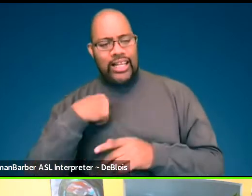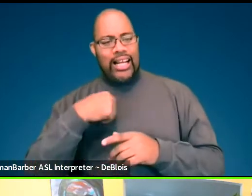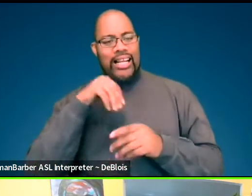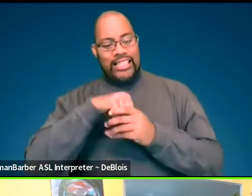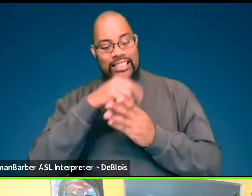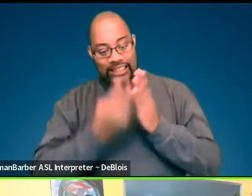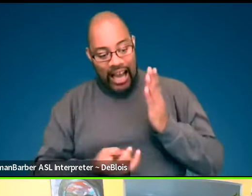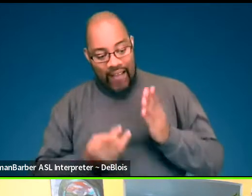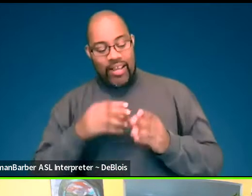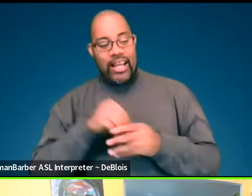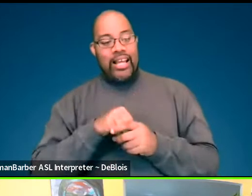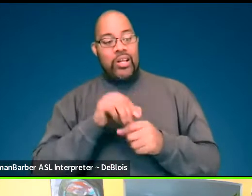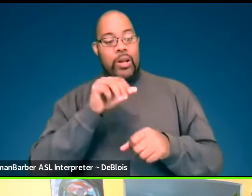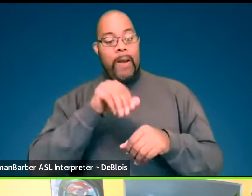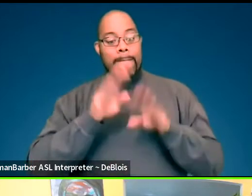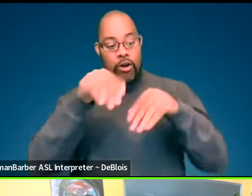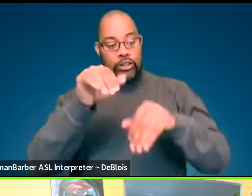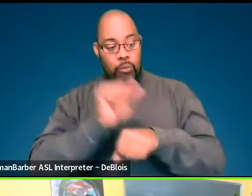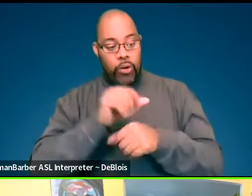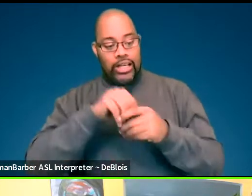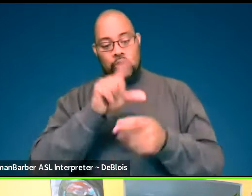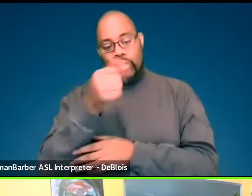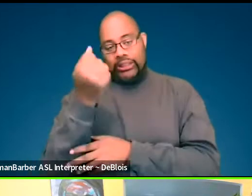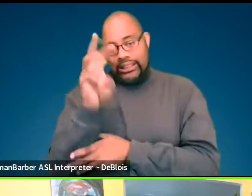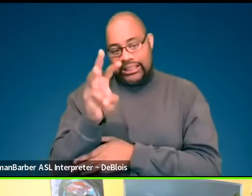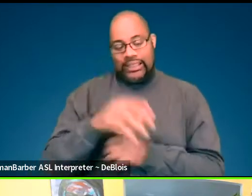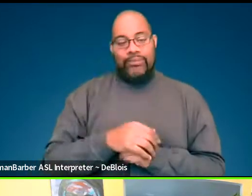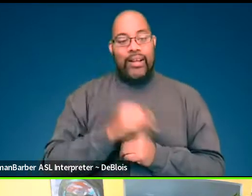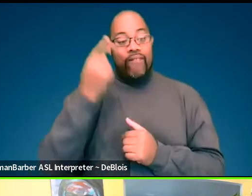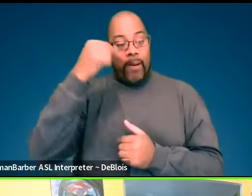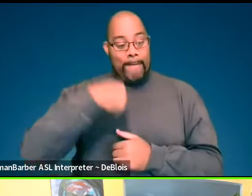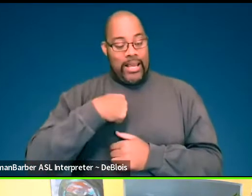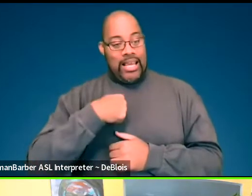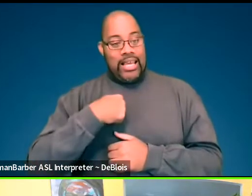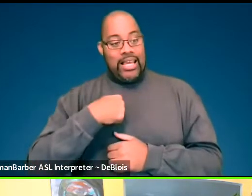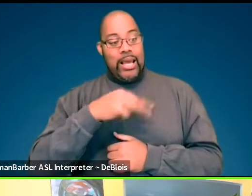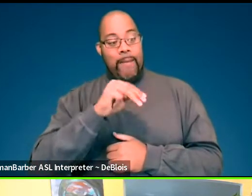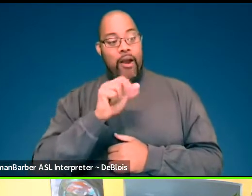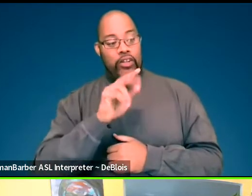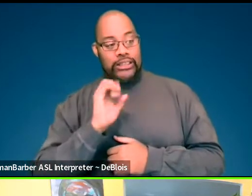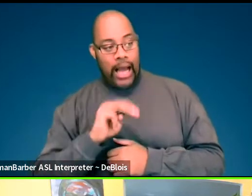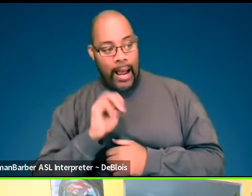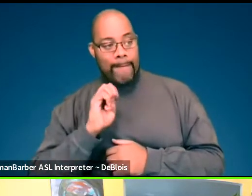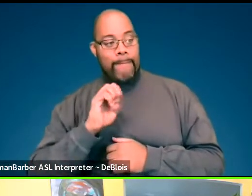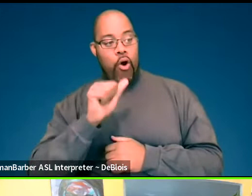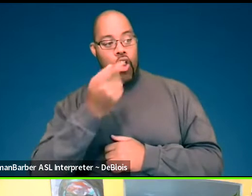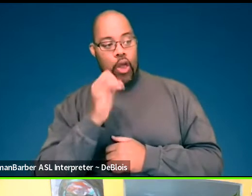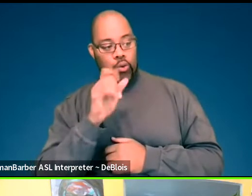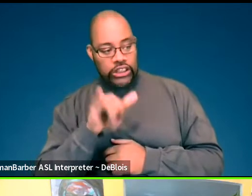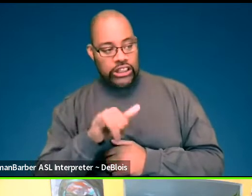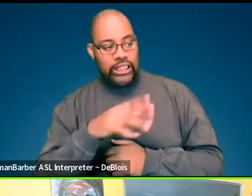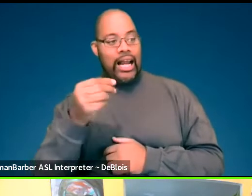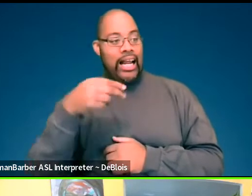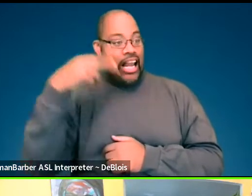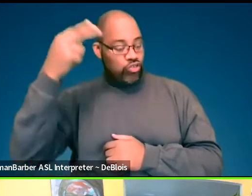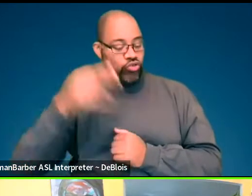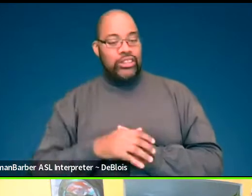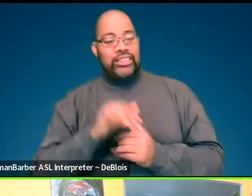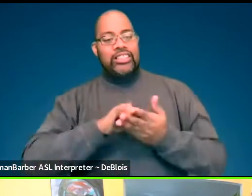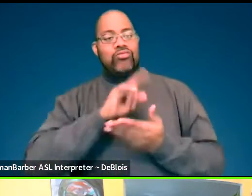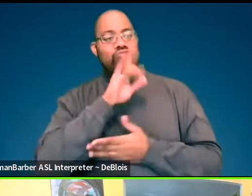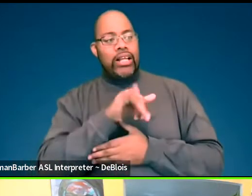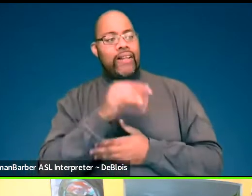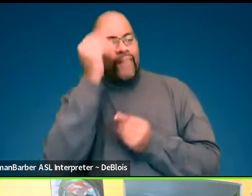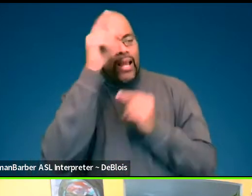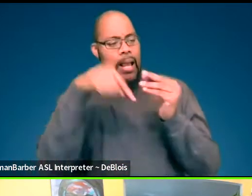and maritime work in 2016. And for me, maritime archaeology, maritime heritage is really